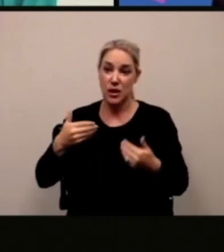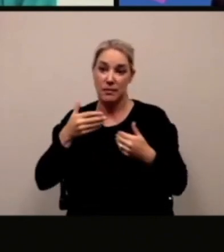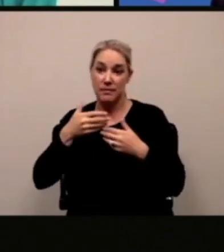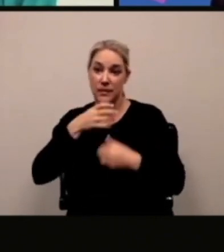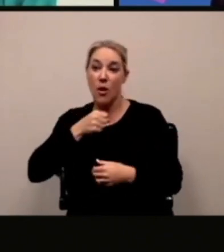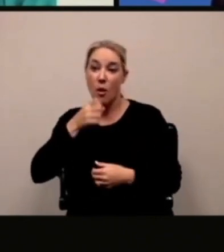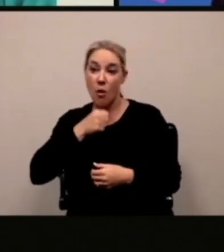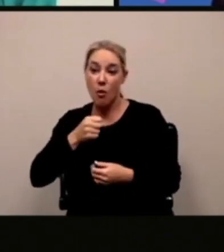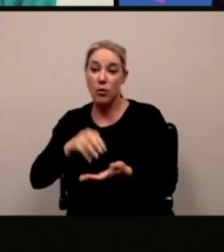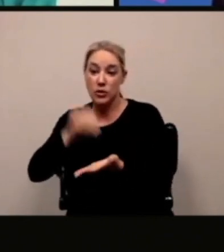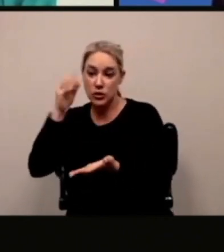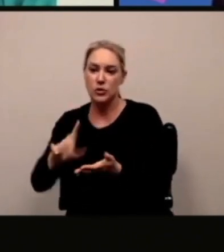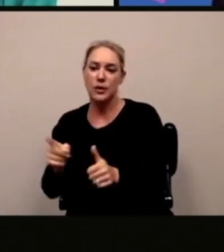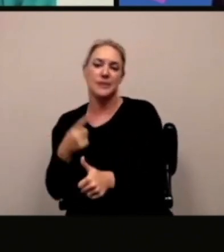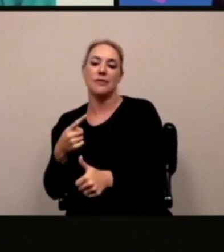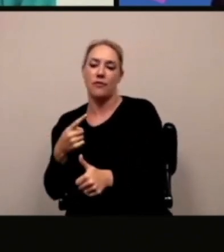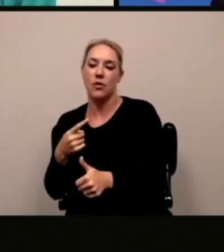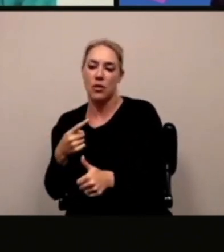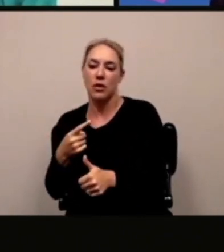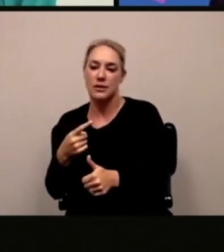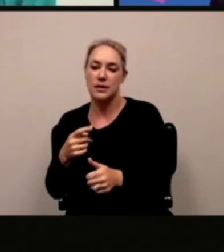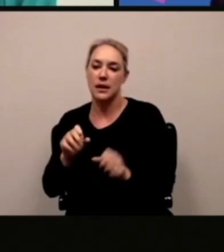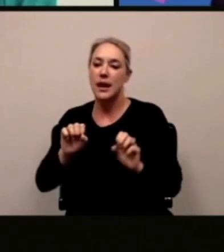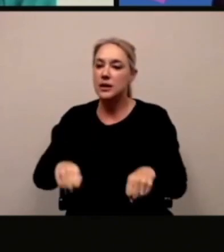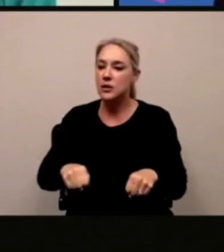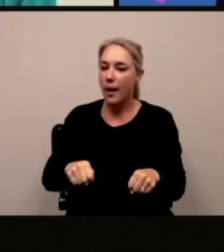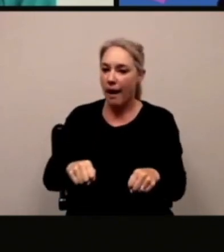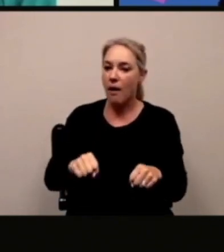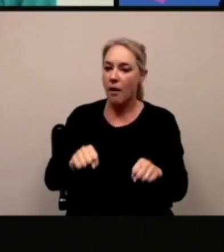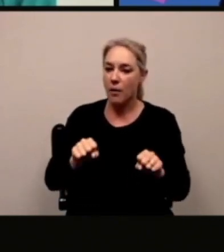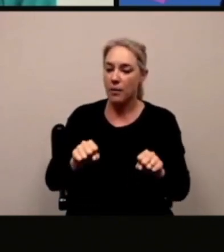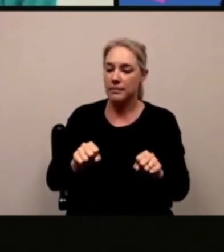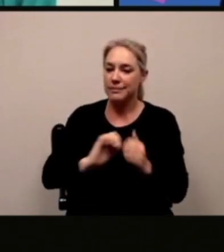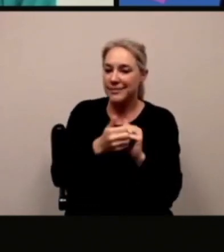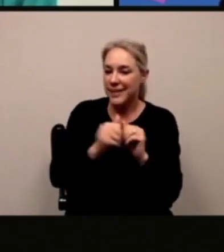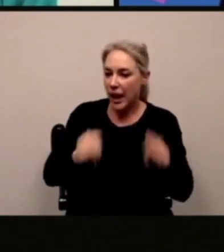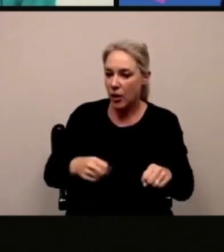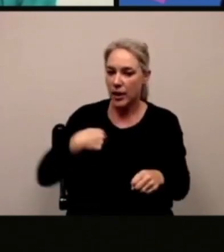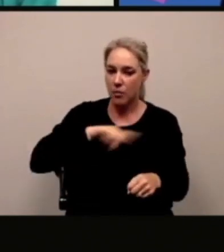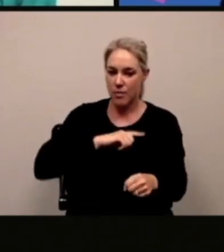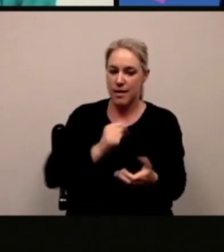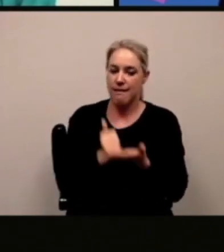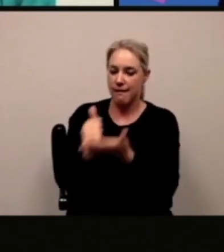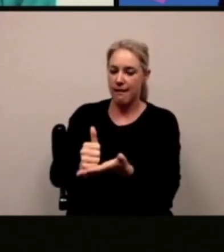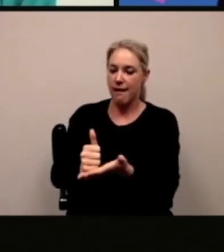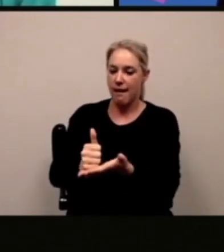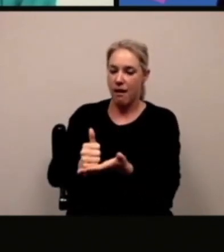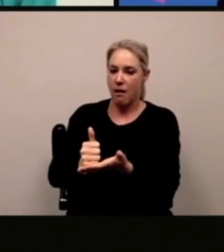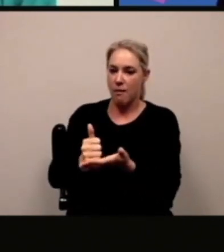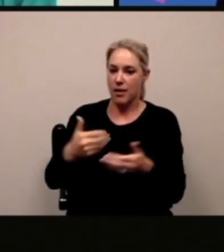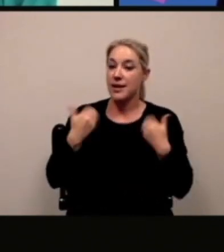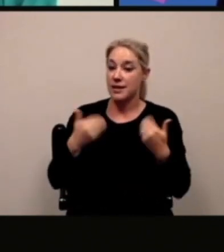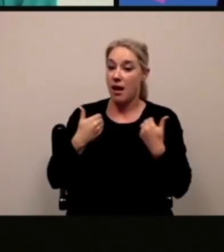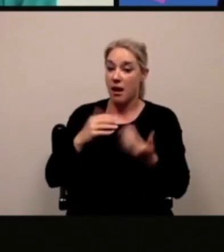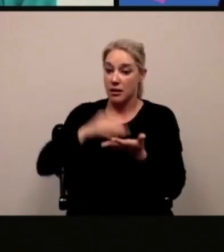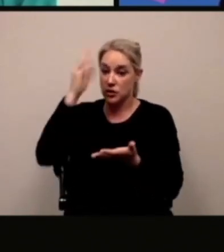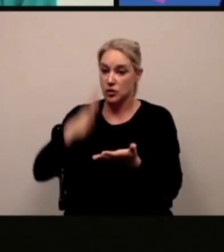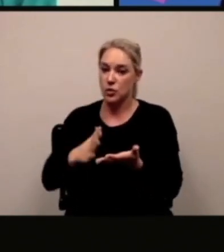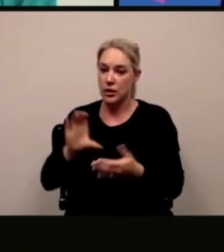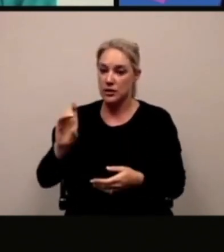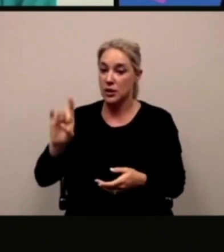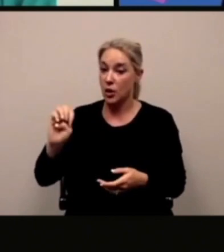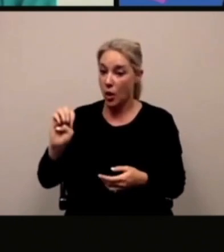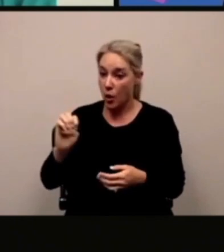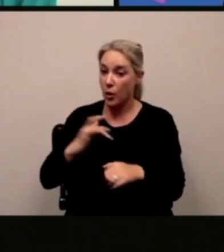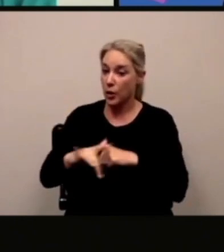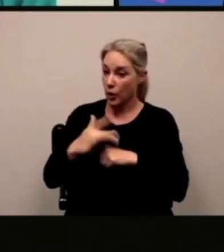important, or why is it important, or how can we ensure that they code a little earlier. And I'd be remiss if I didn't